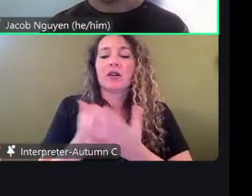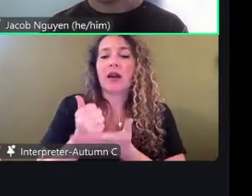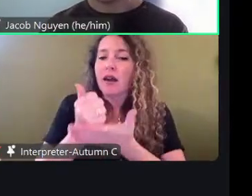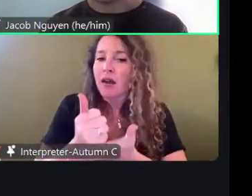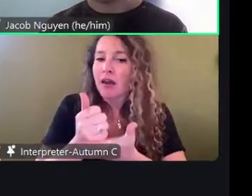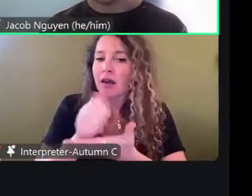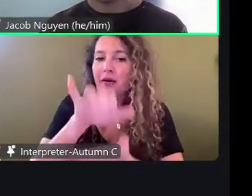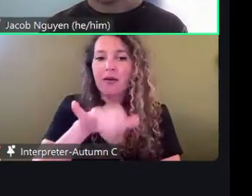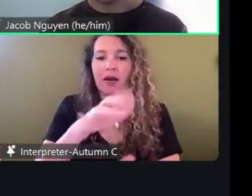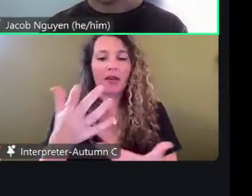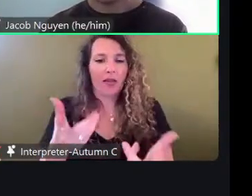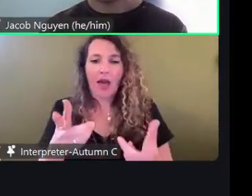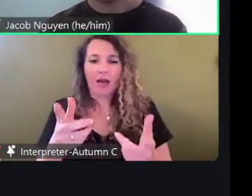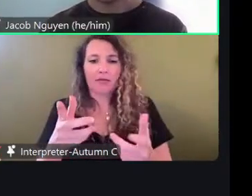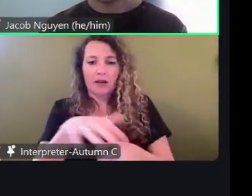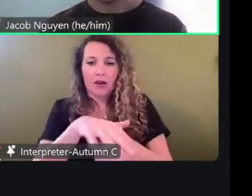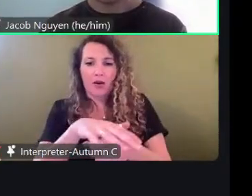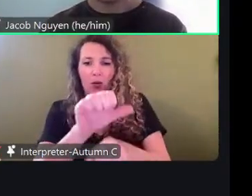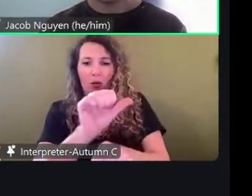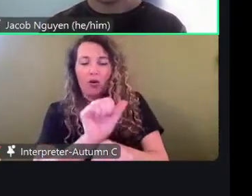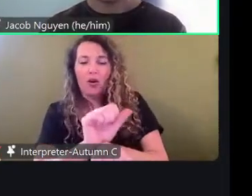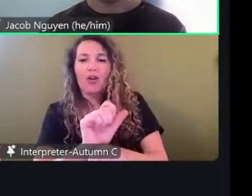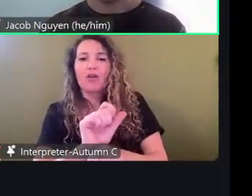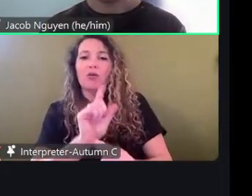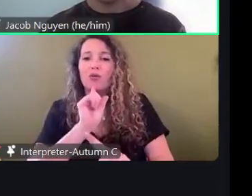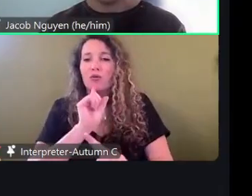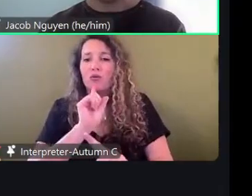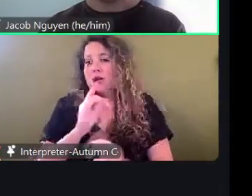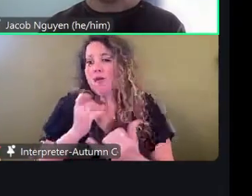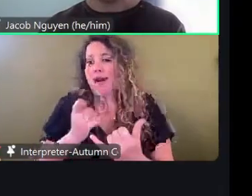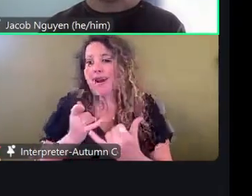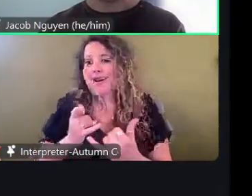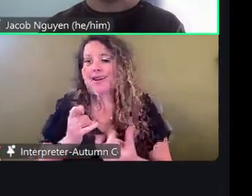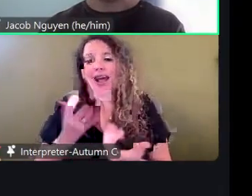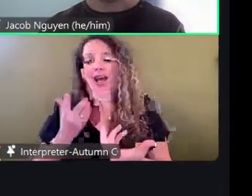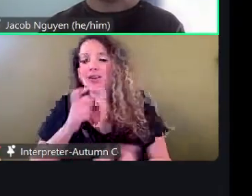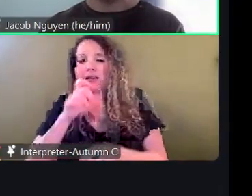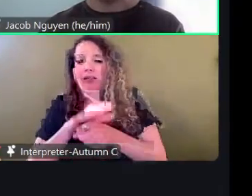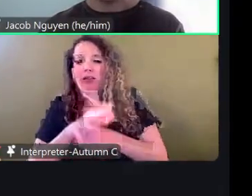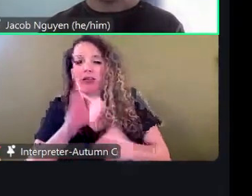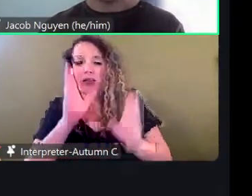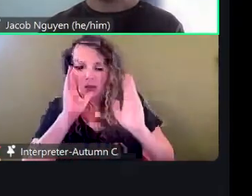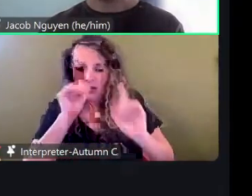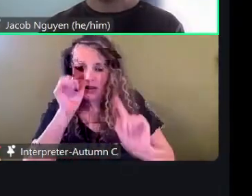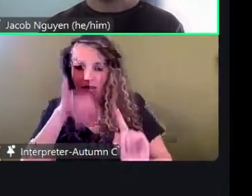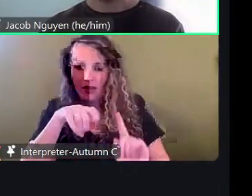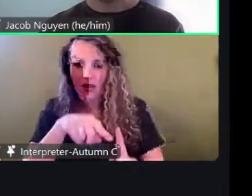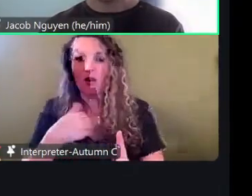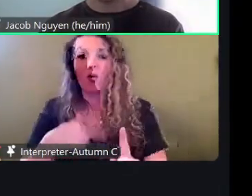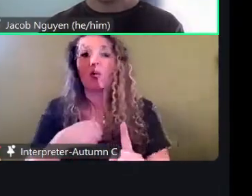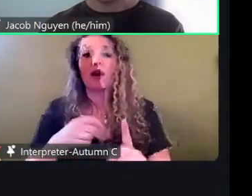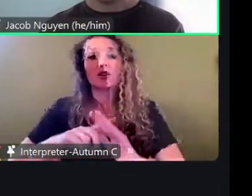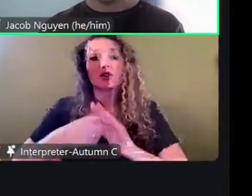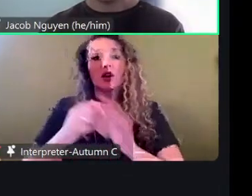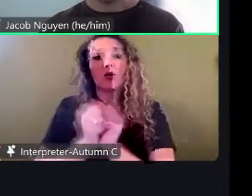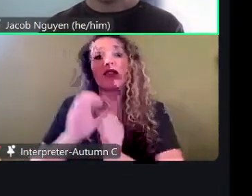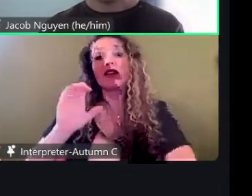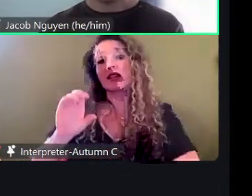currently an under-researched area of equity in health professions education as a whole. And so we're starting as a CUSM